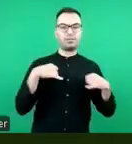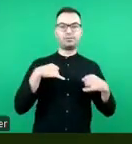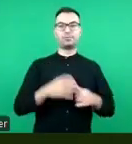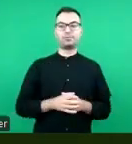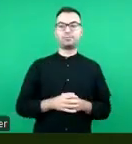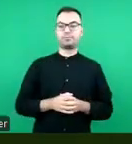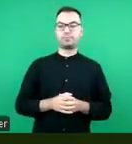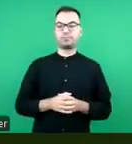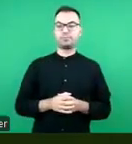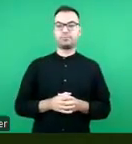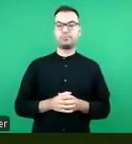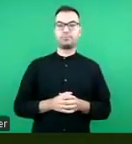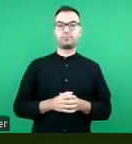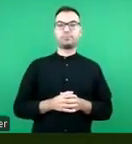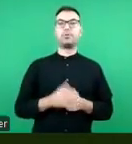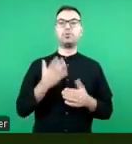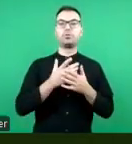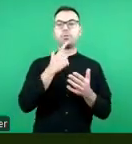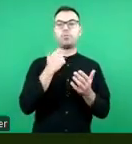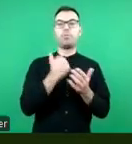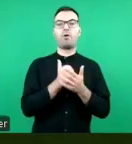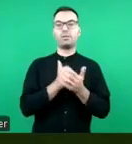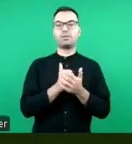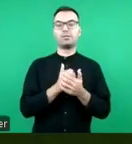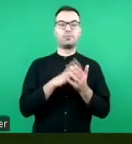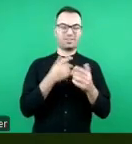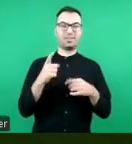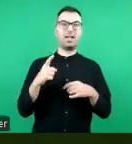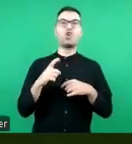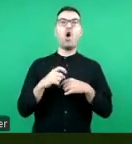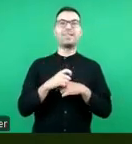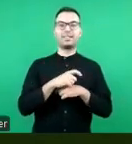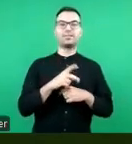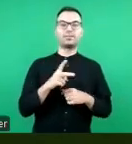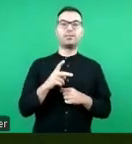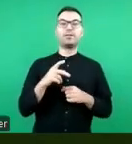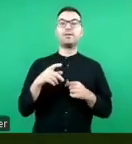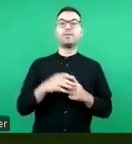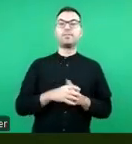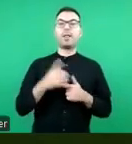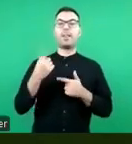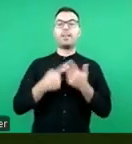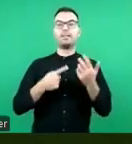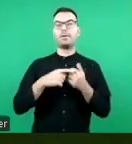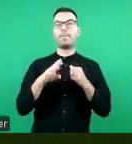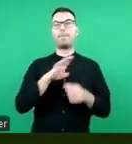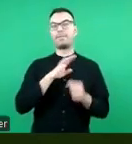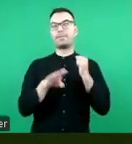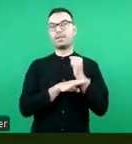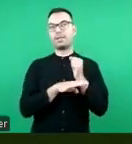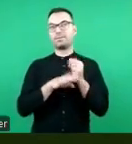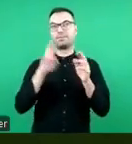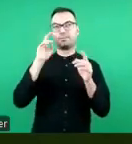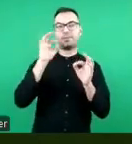research, we already confirmed that in the case of subaxillary beetles, the amount of dead wood is, of course, a good proxy for